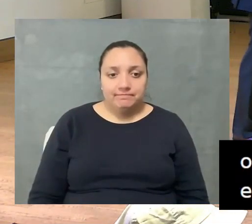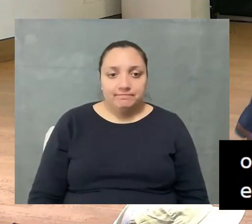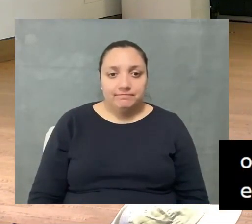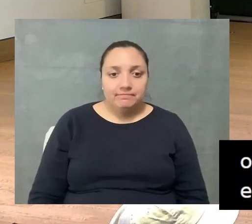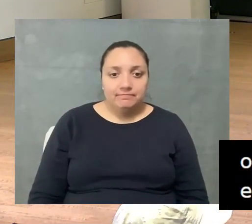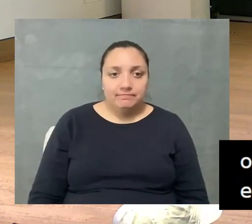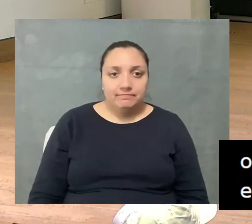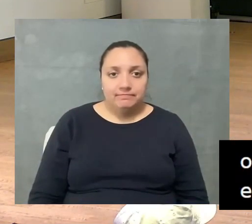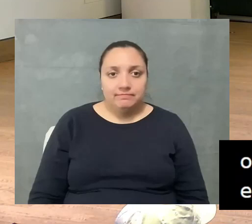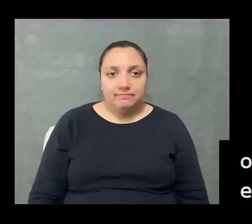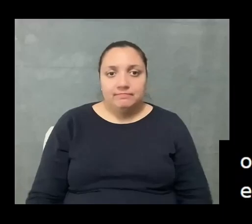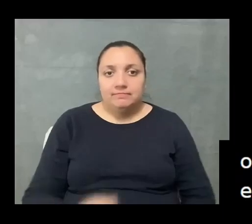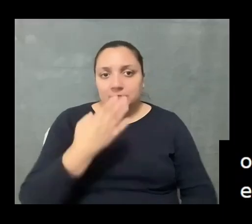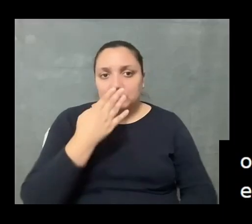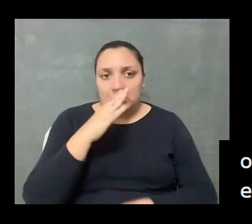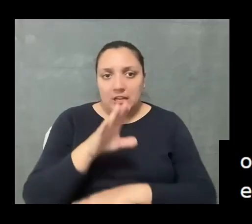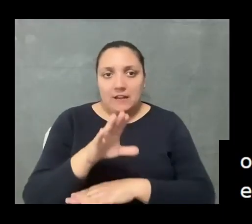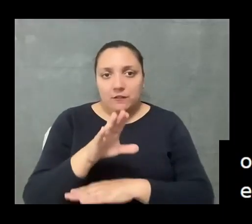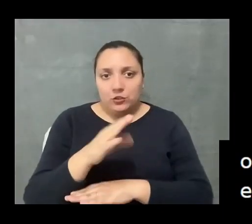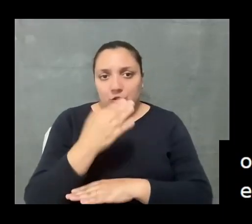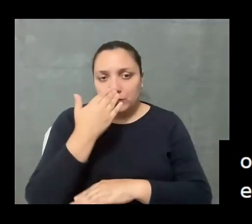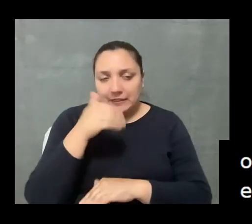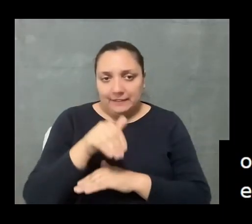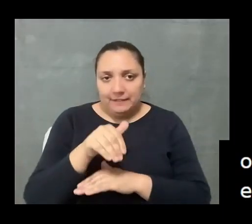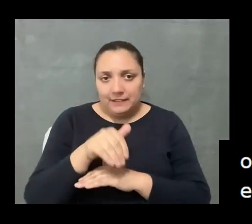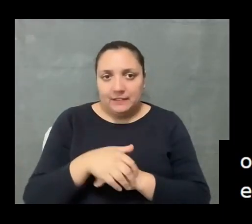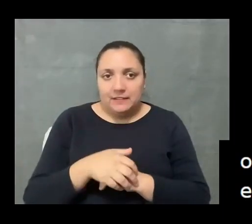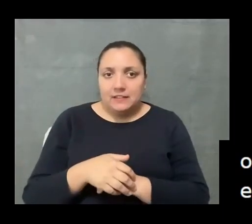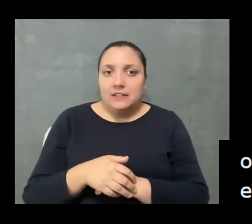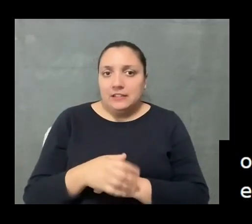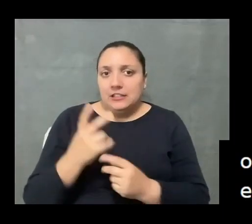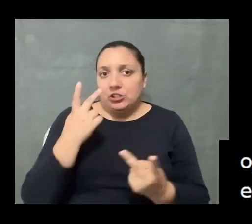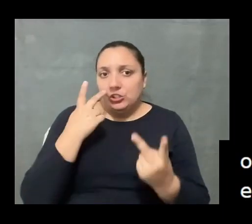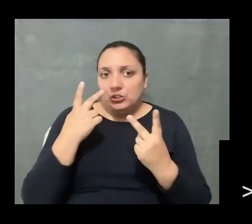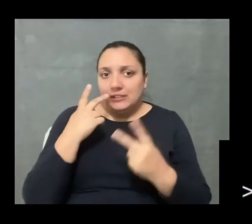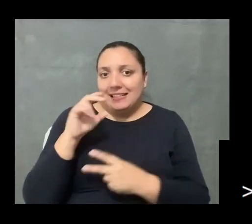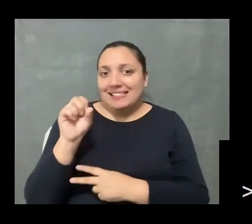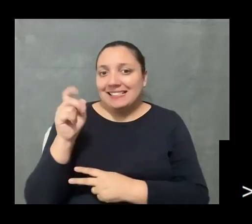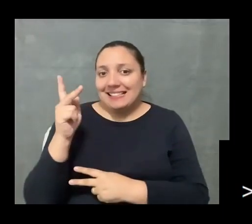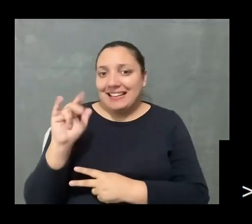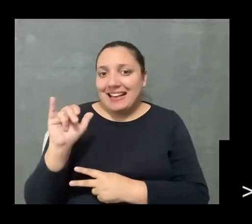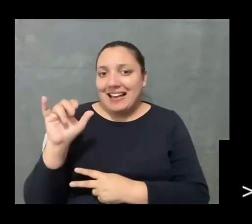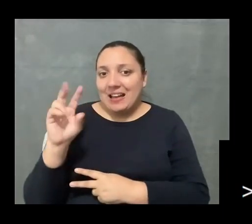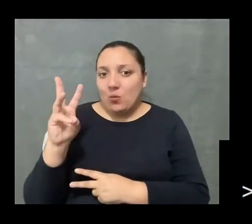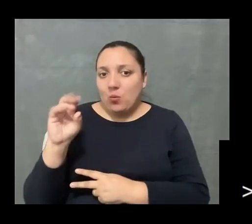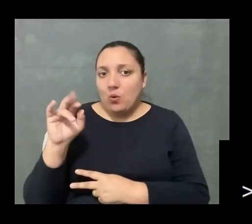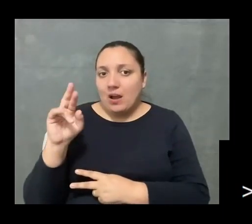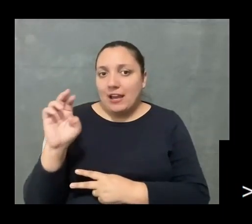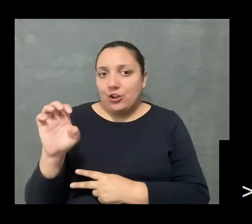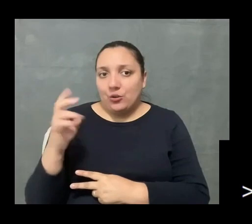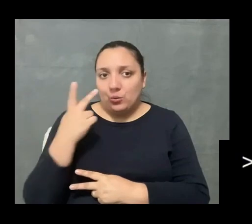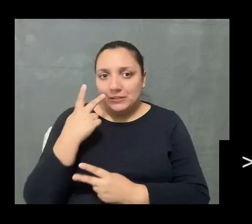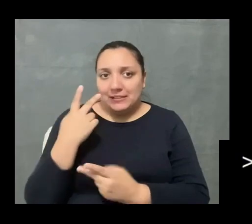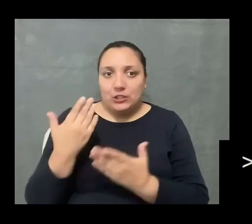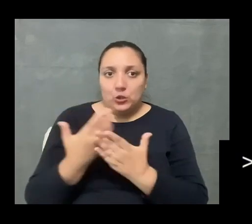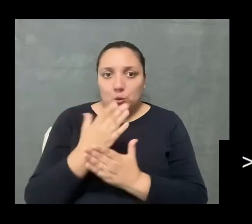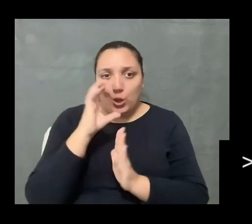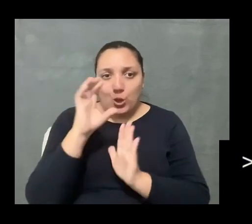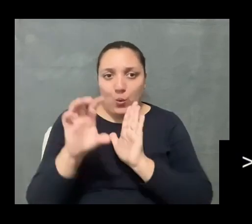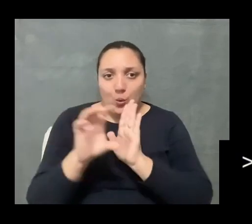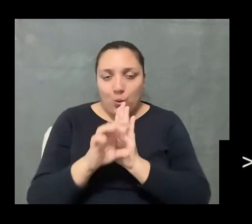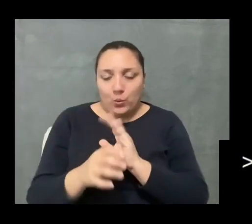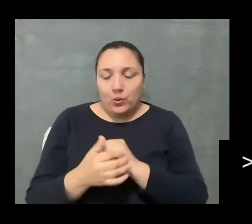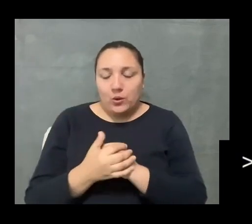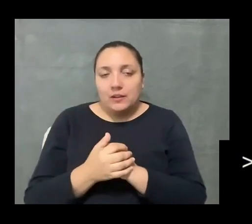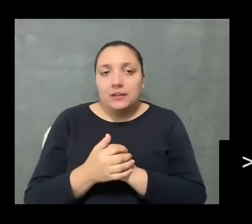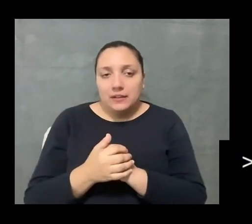Good afternoon and good evening, everyone. You see Skywire up there. You're going to be the first to see our new logo. Exchange